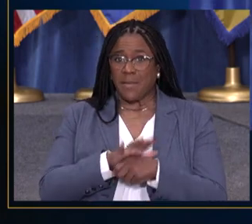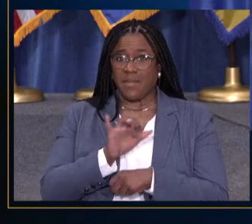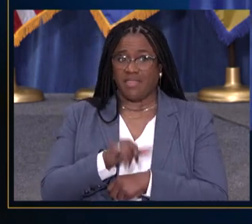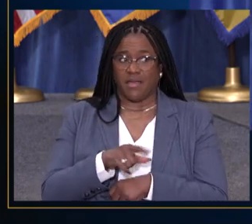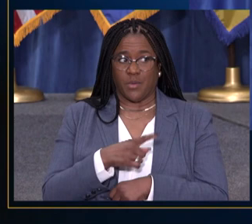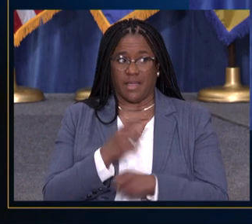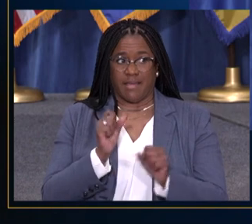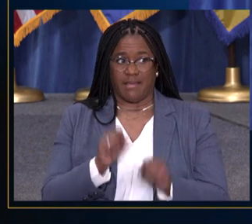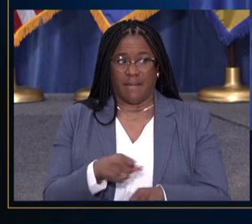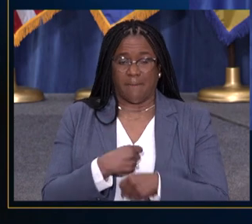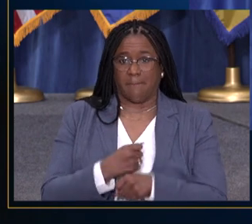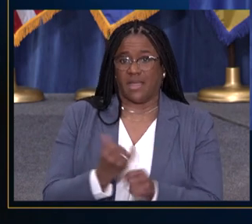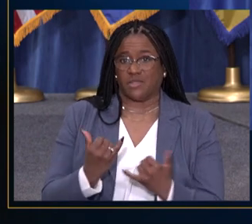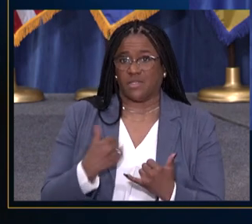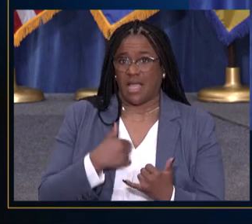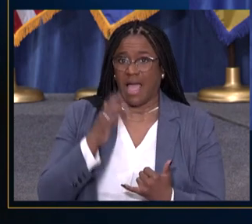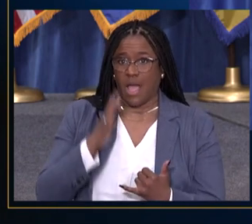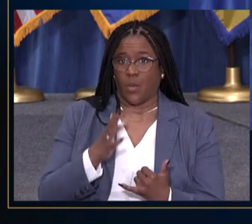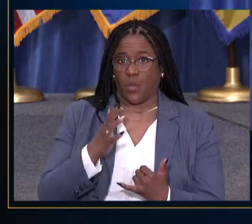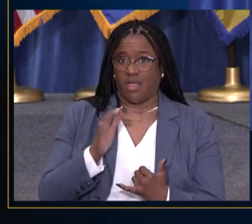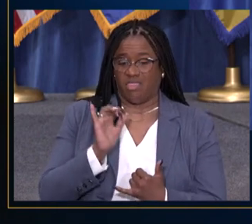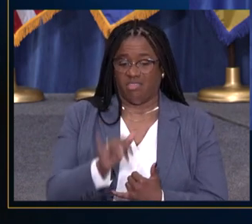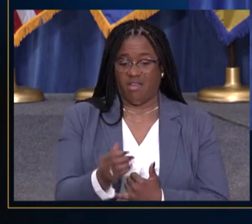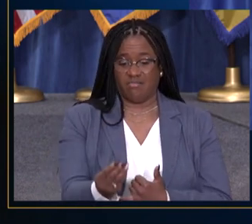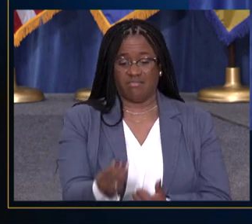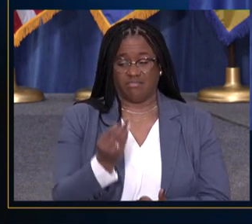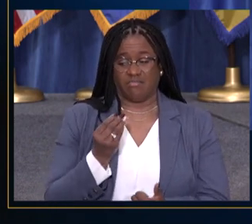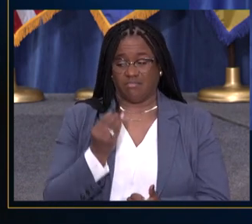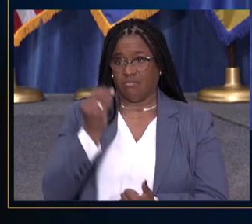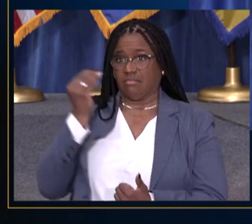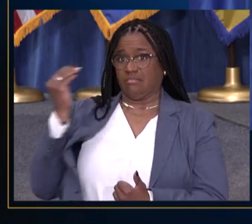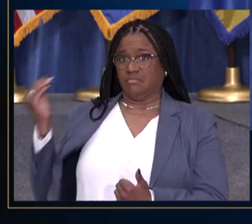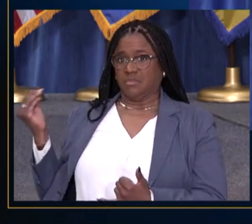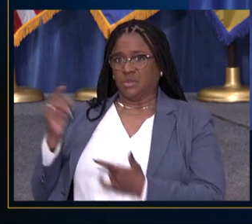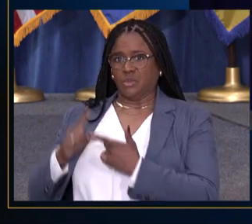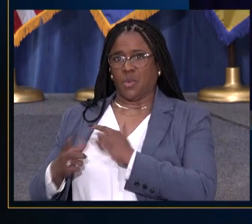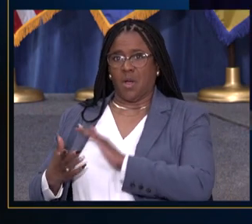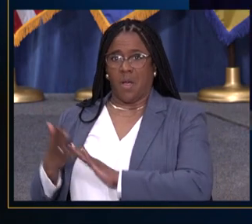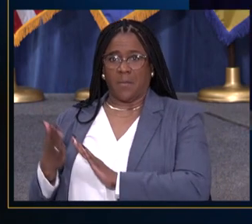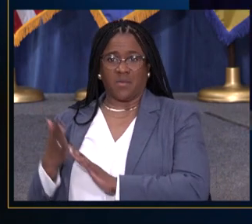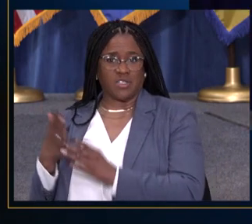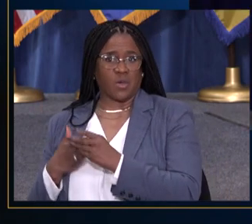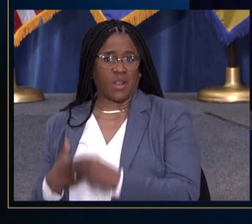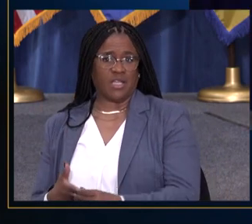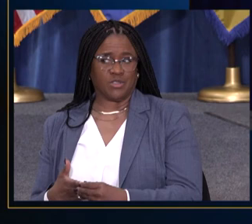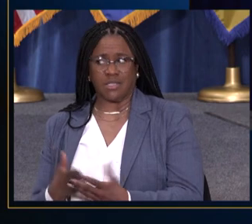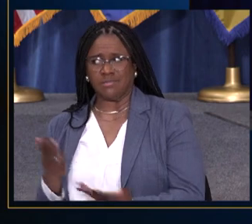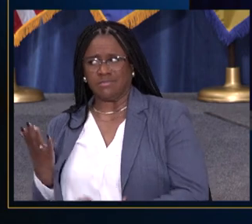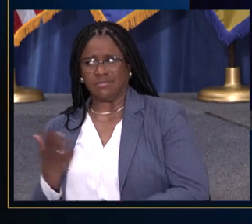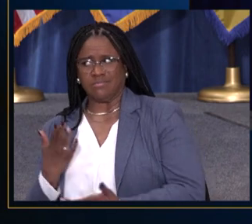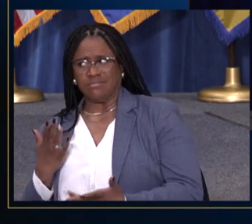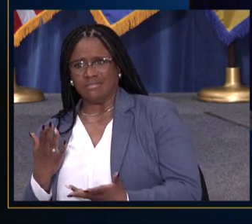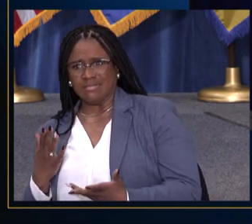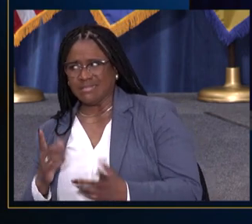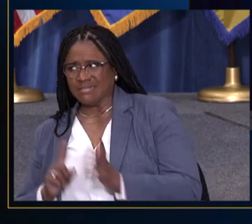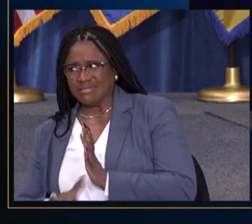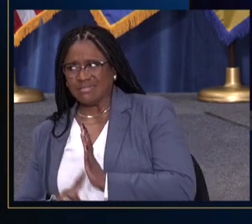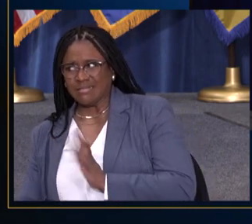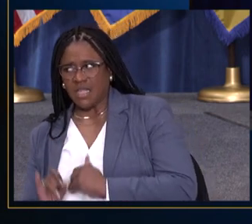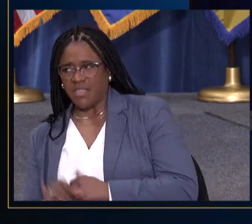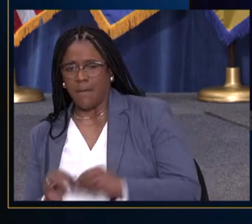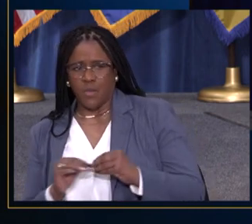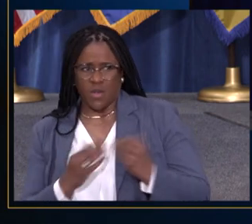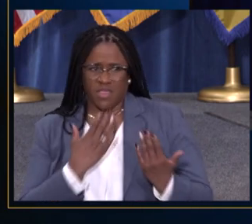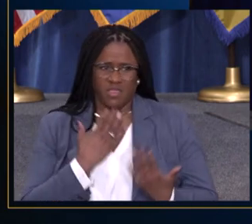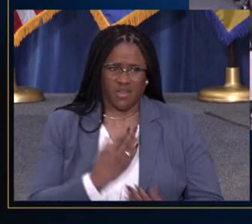today? I will be sure to take that back to our operational leadership and see if what I can find out more about that. So thank you for